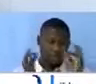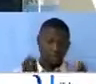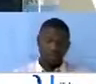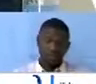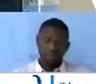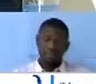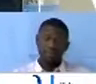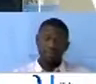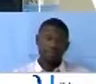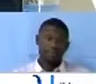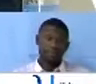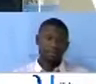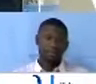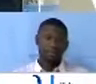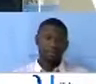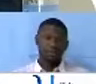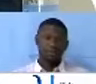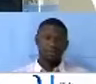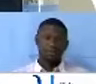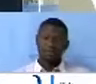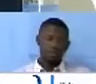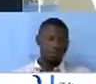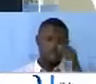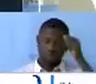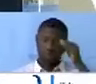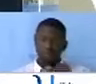That is strange.